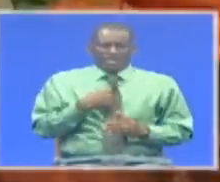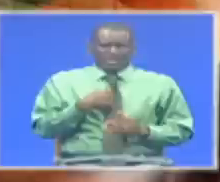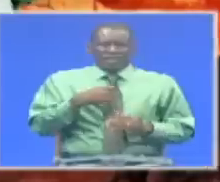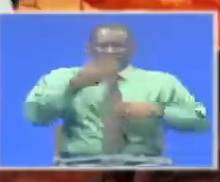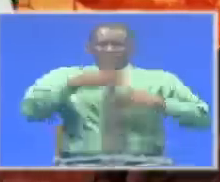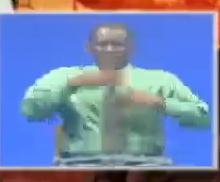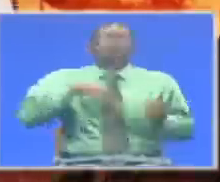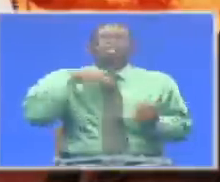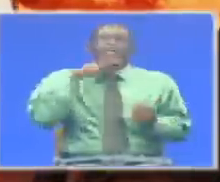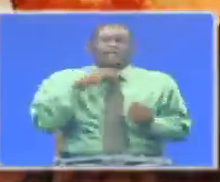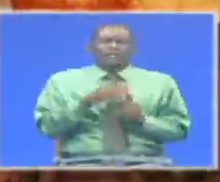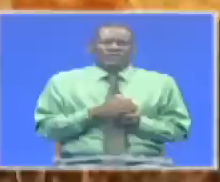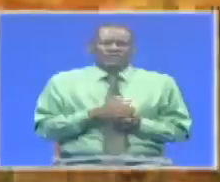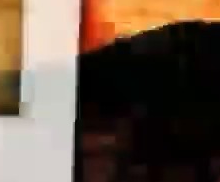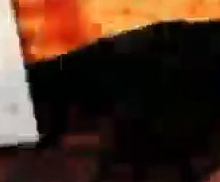dying.